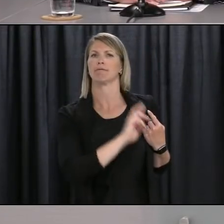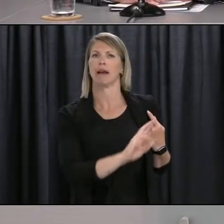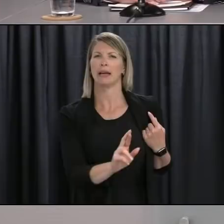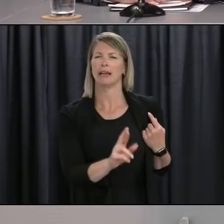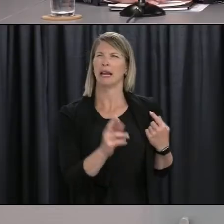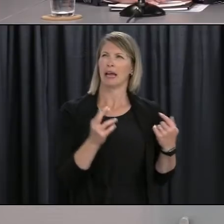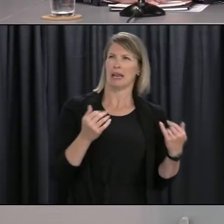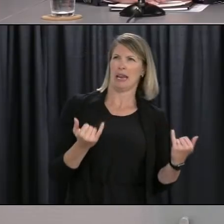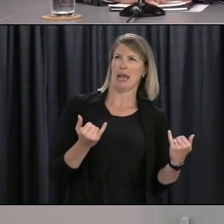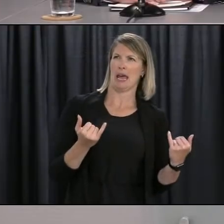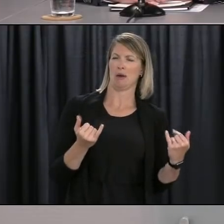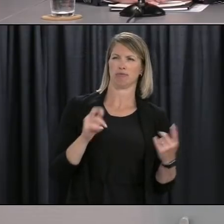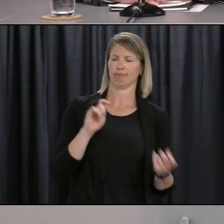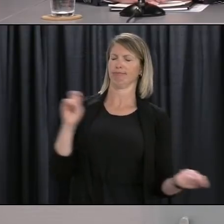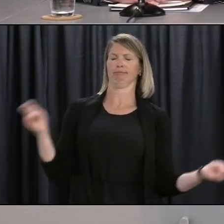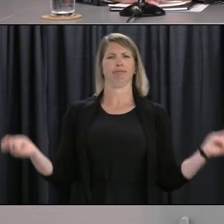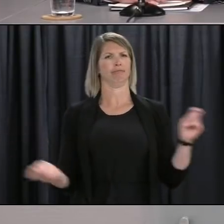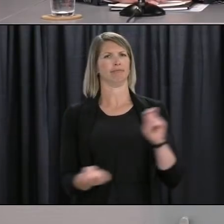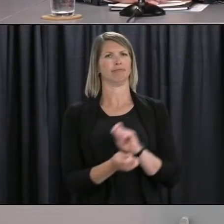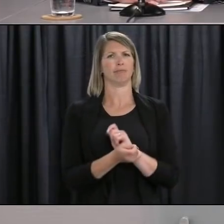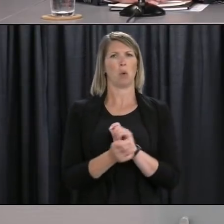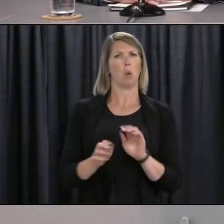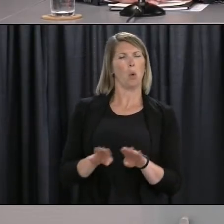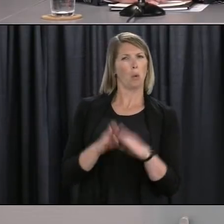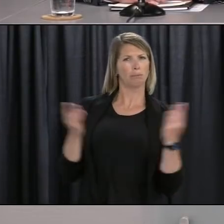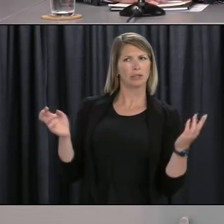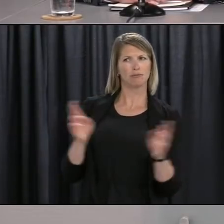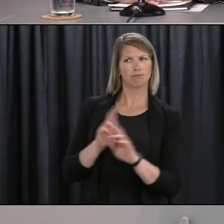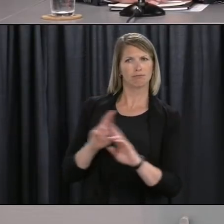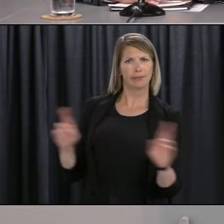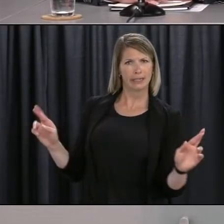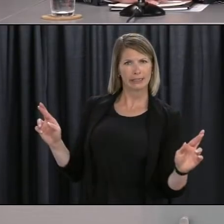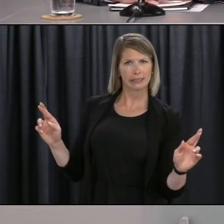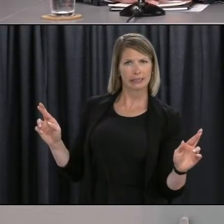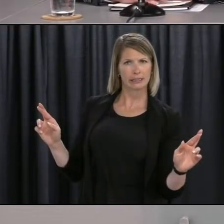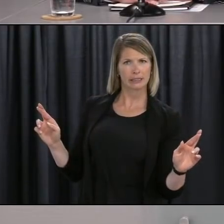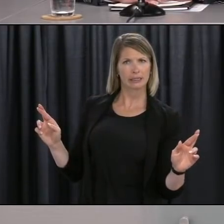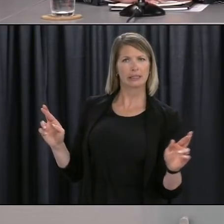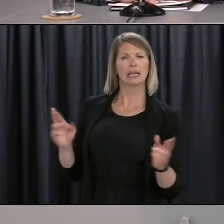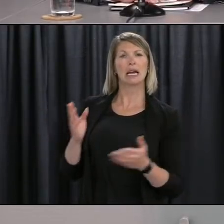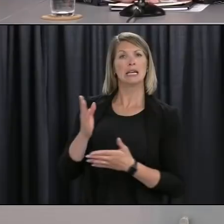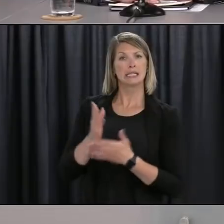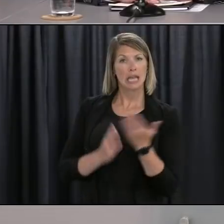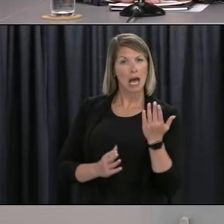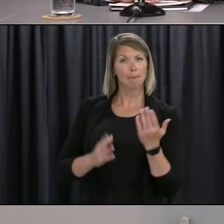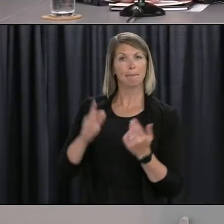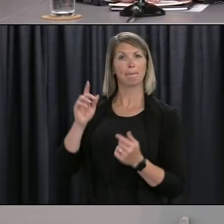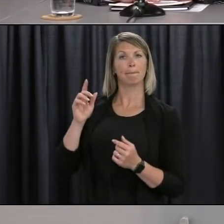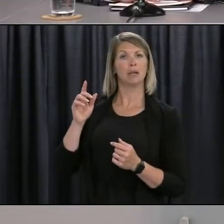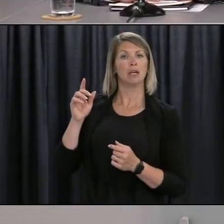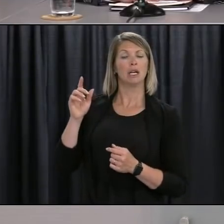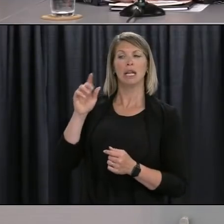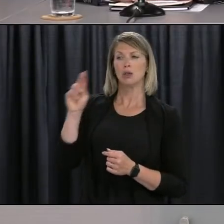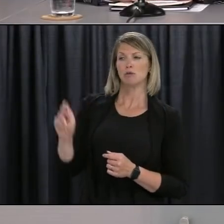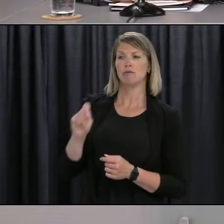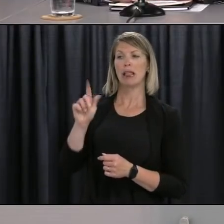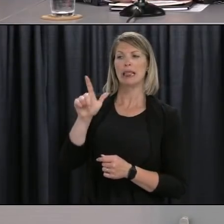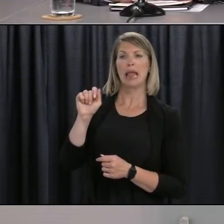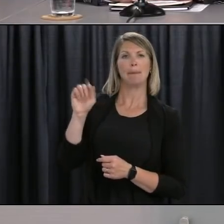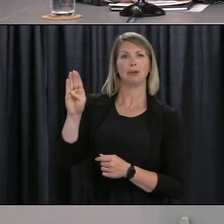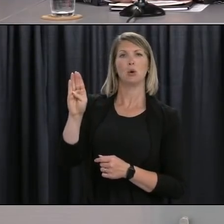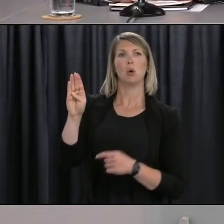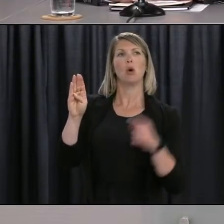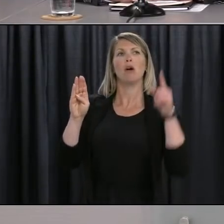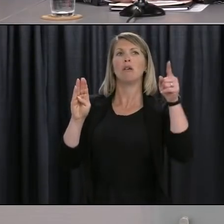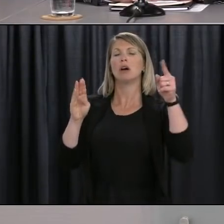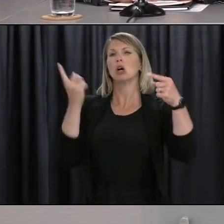might not have time to prepare for more tourists. Even residents of Newfoundland and Labrador who have been listening to those briefings every day,